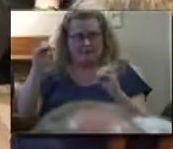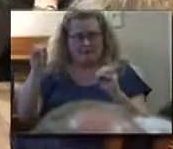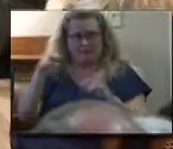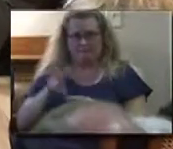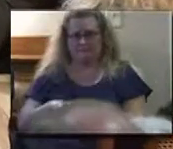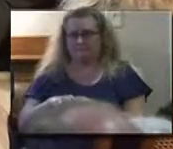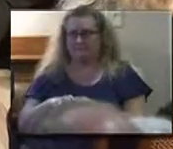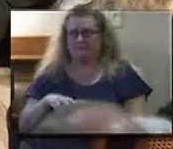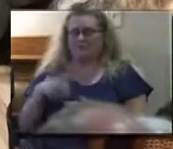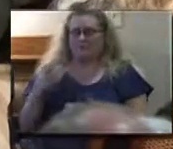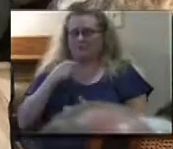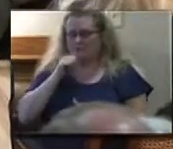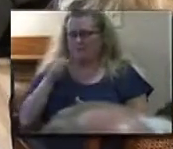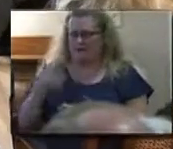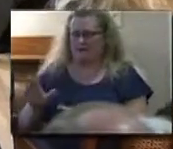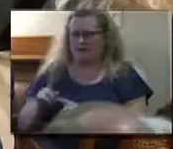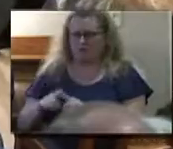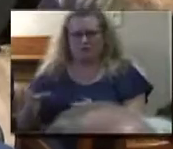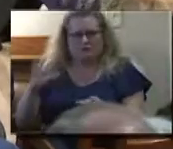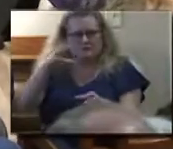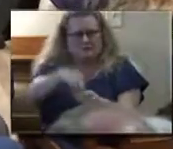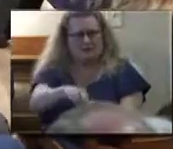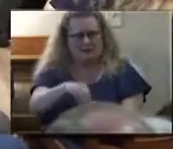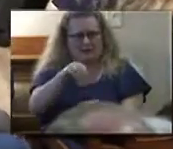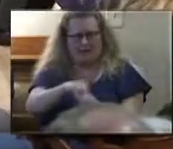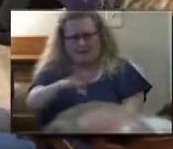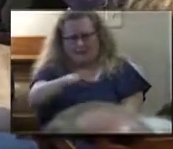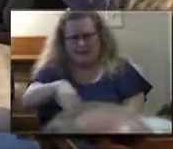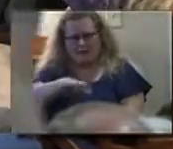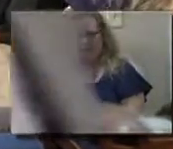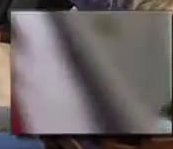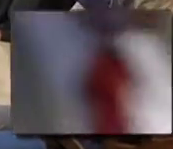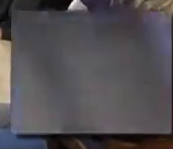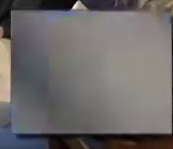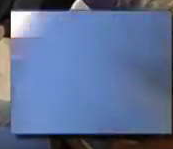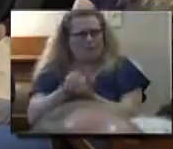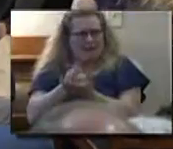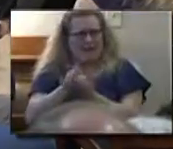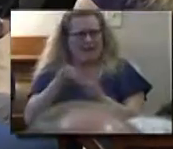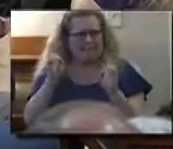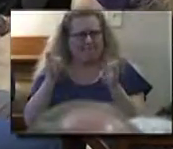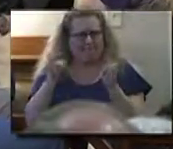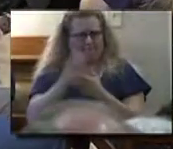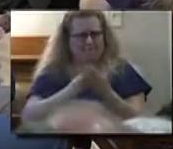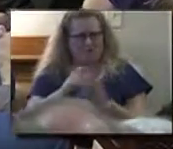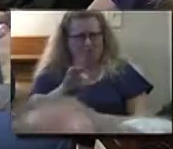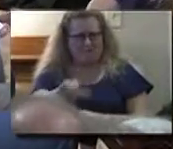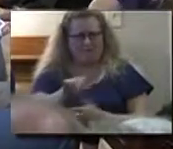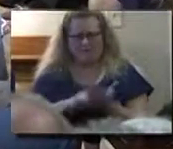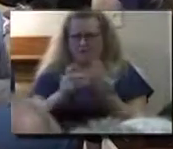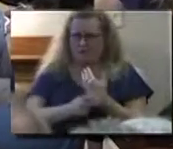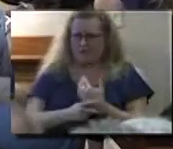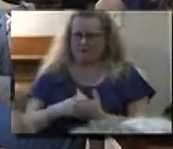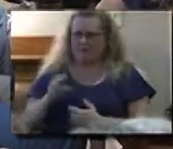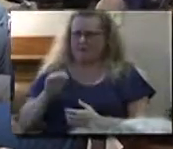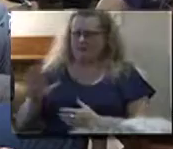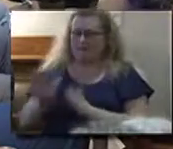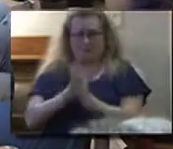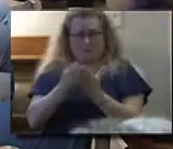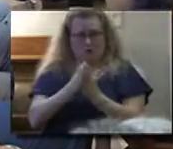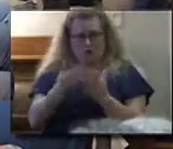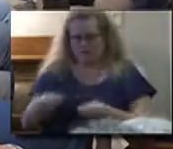they weren't allowed to participate in the rehabilitative part of this program. And also their